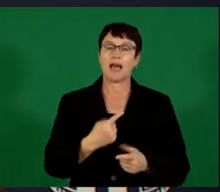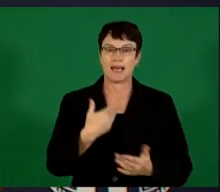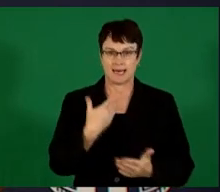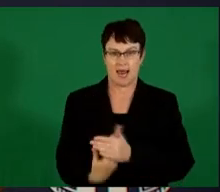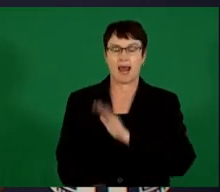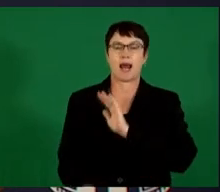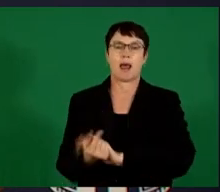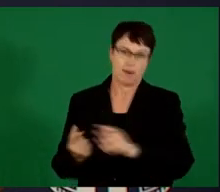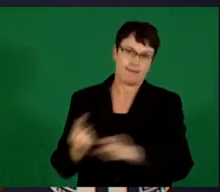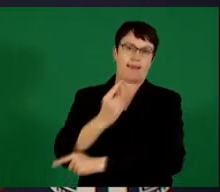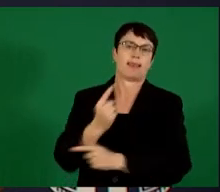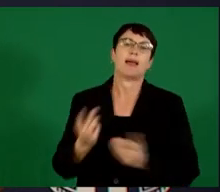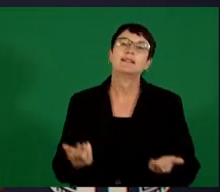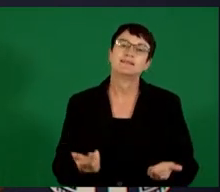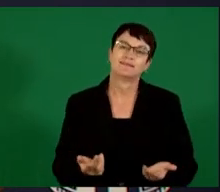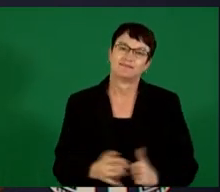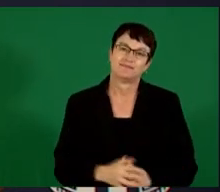outcomes.